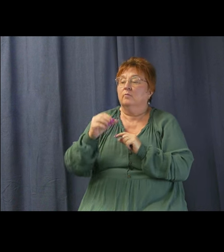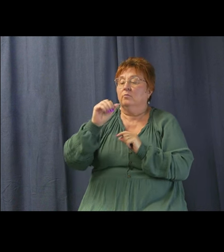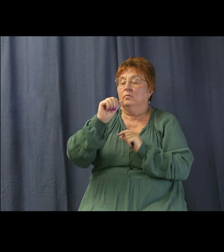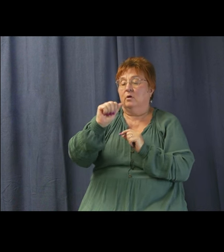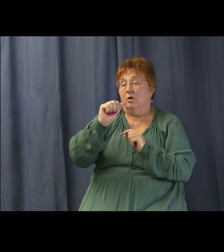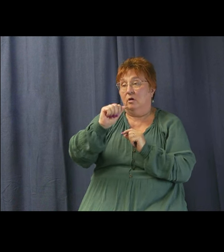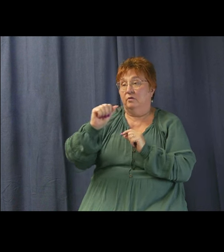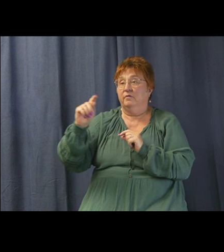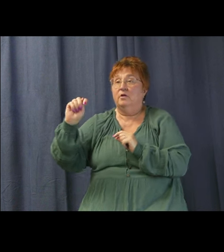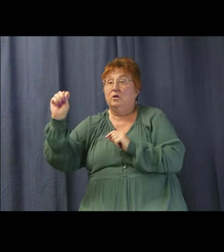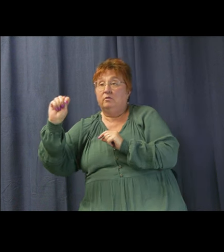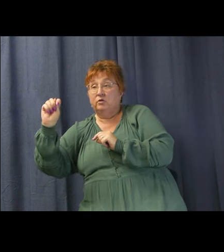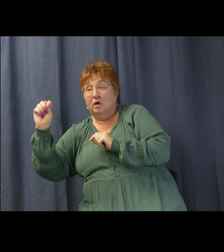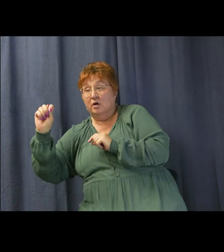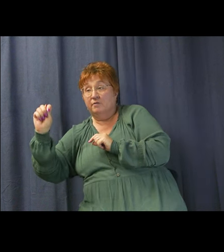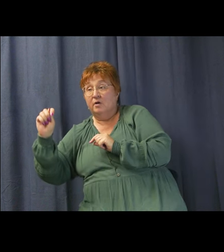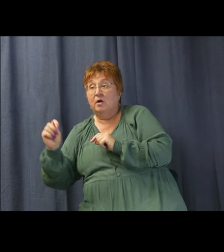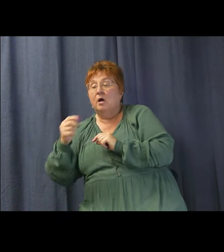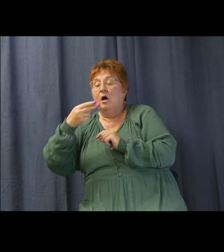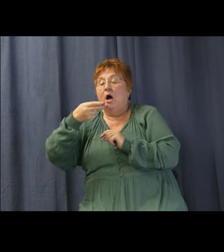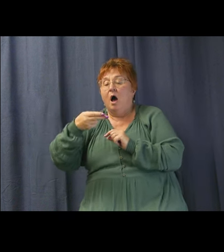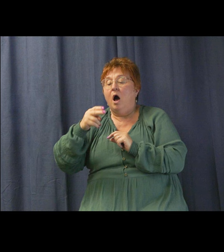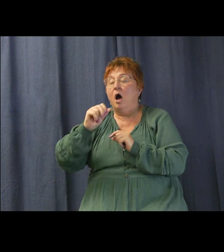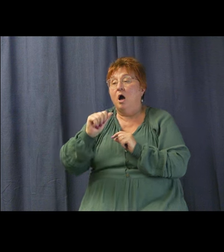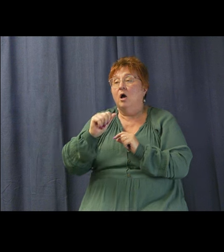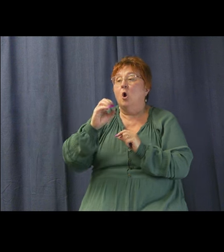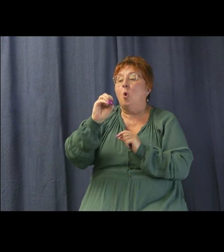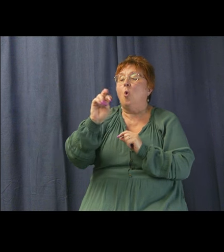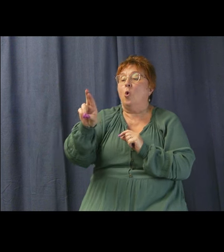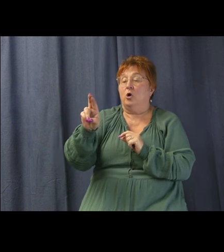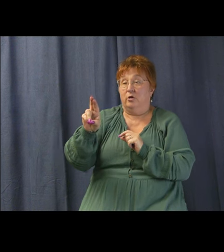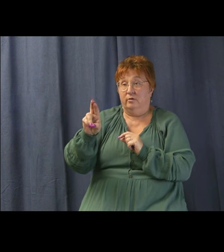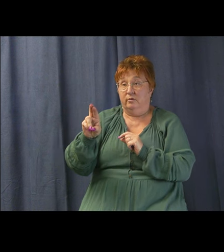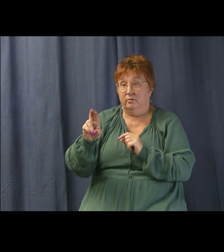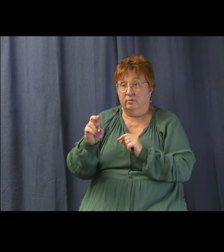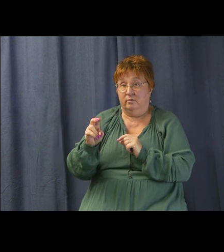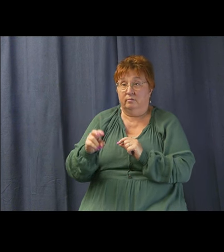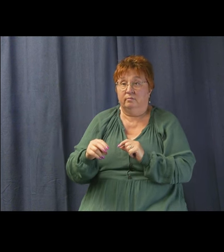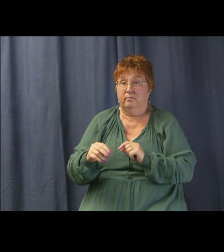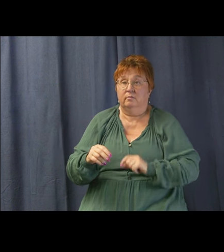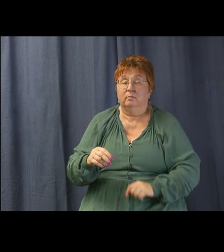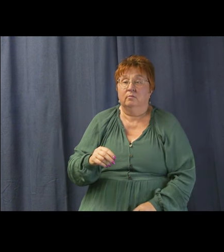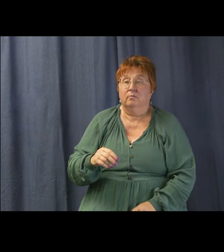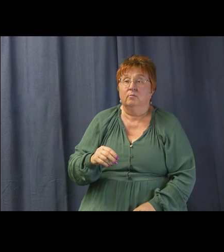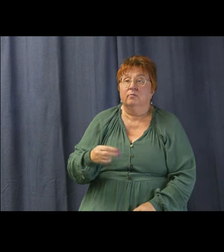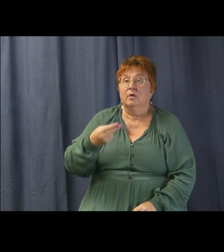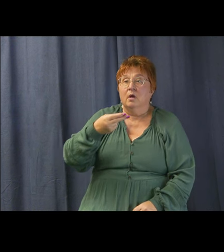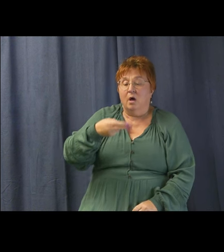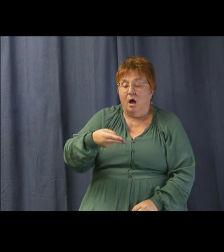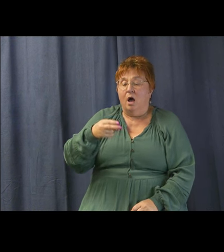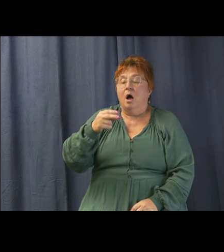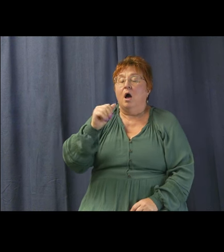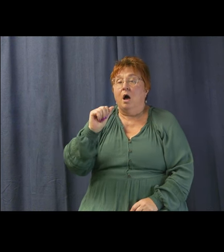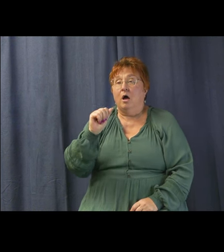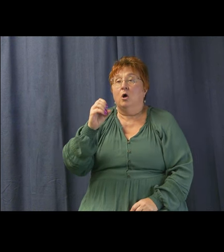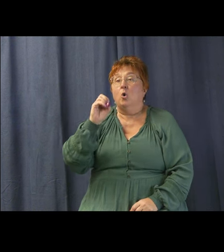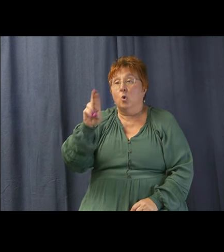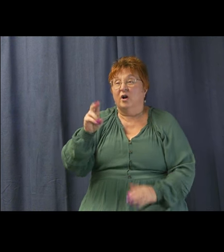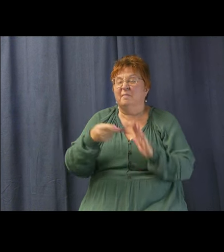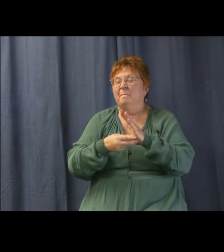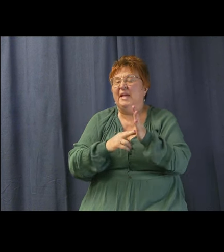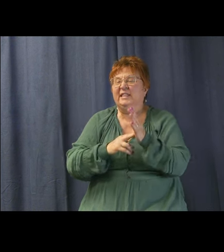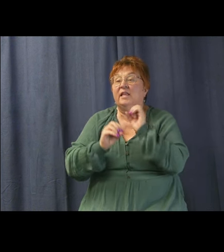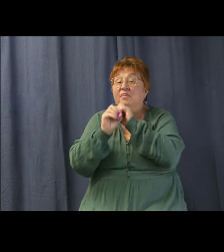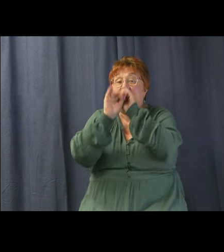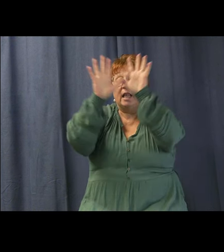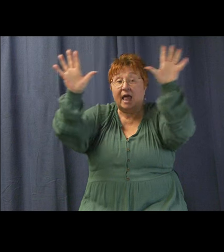Tav Ha'or. Everyone see that? Now, over here, Ha'or, the light again.